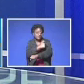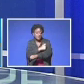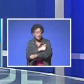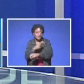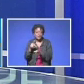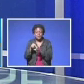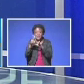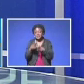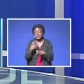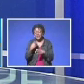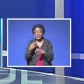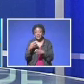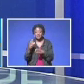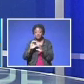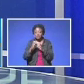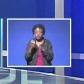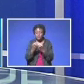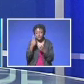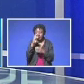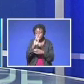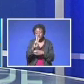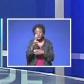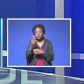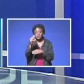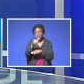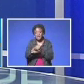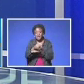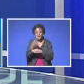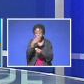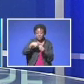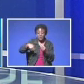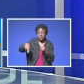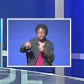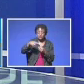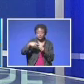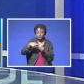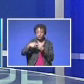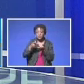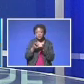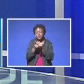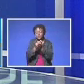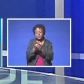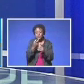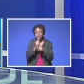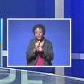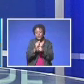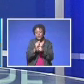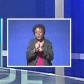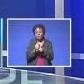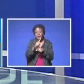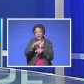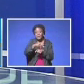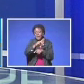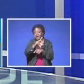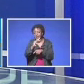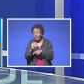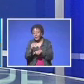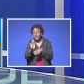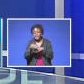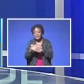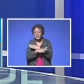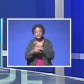the Grand Classica for a two-night round-trip cruise from the Port of Palm Beach to Grand Bahama. The cruise will offer